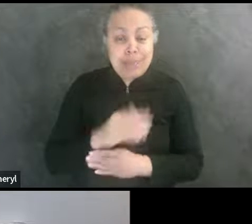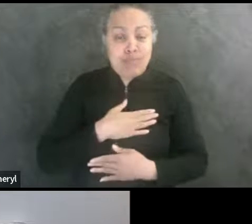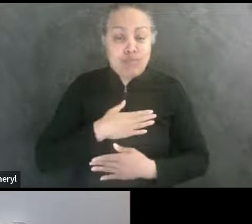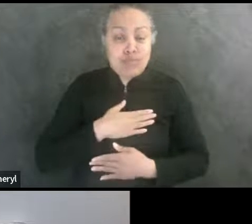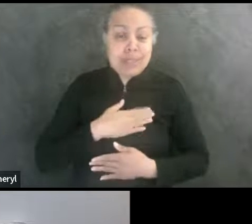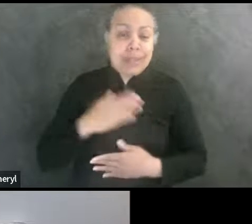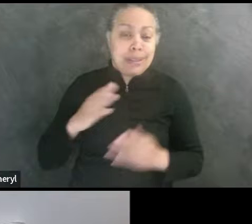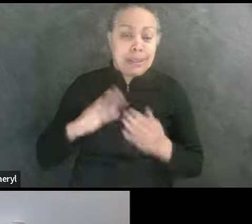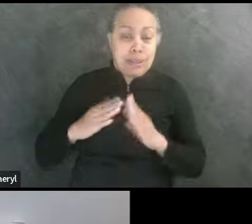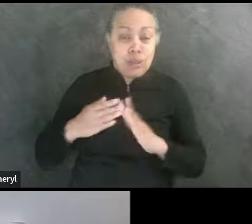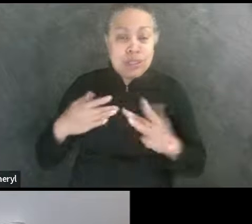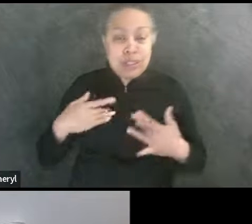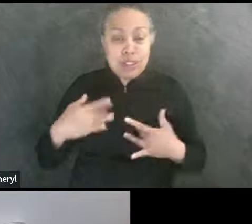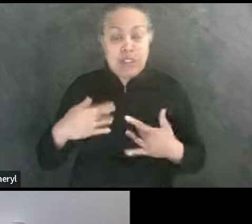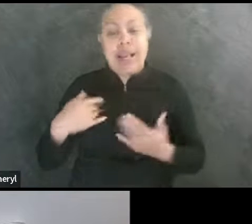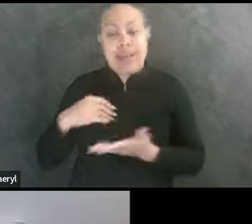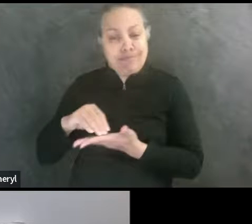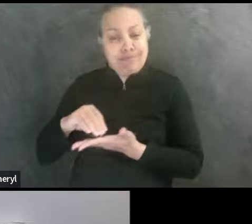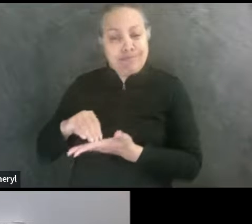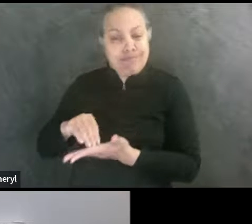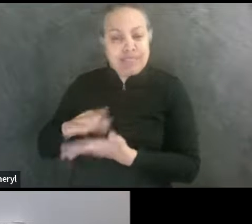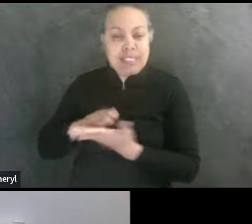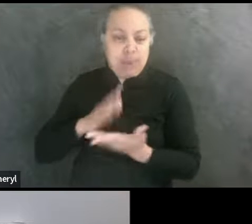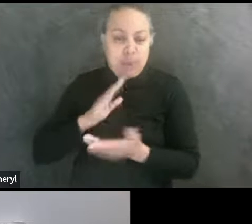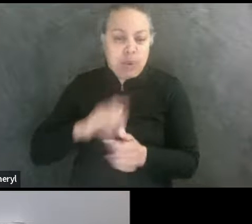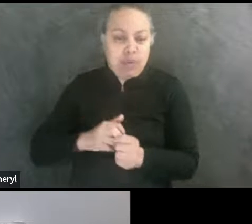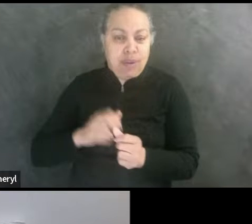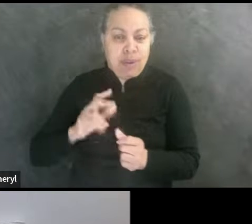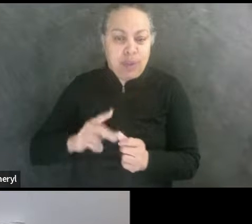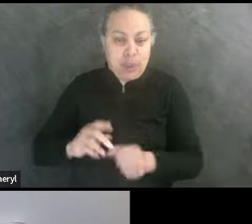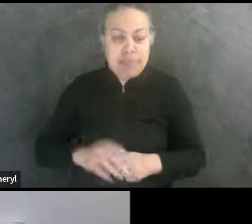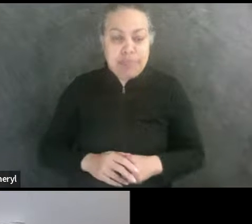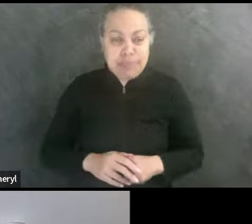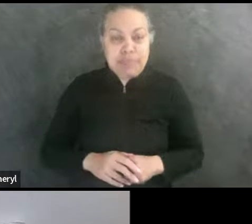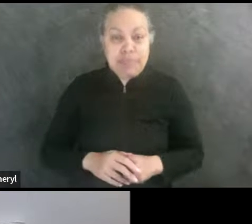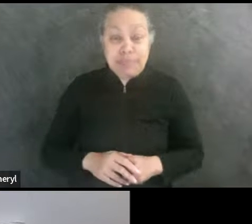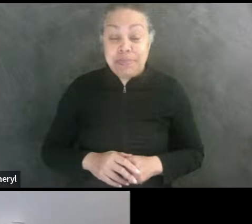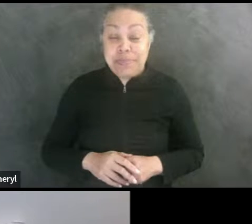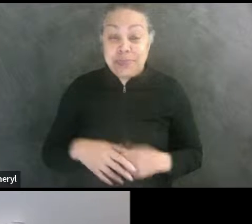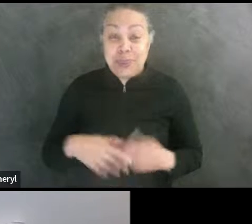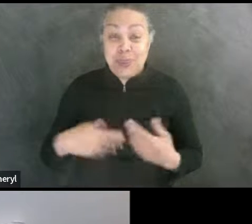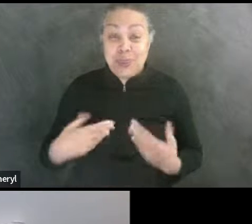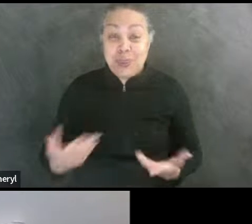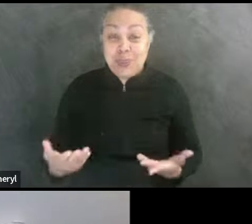concern. And I've got some notes here. I'll be following up on those other BZA cases. So